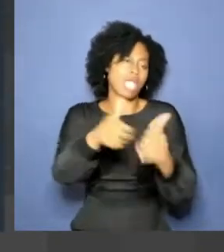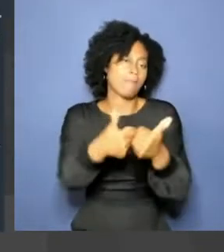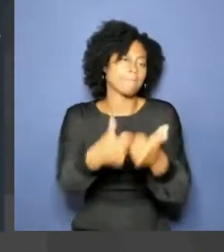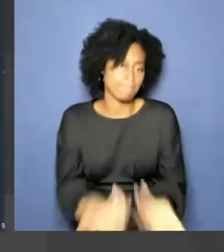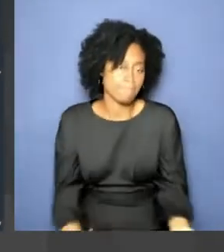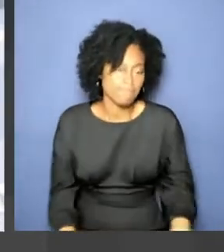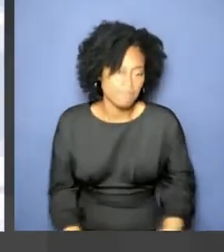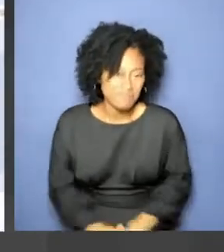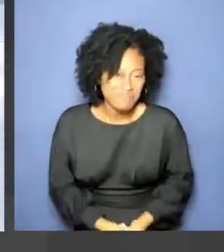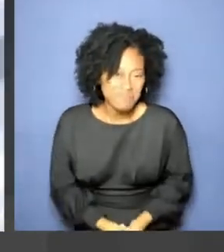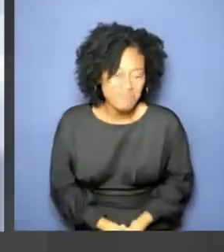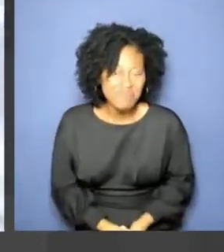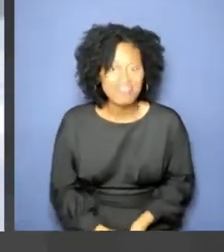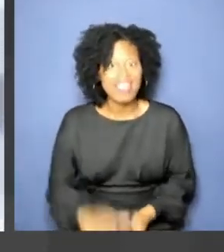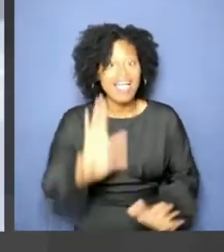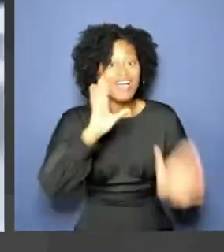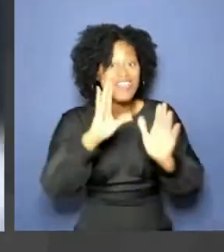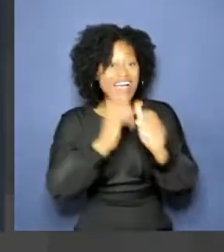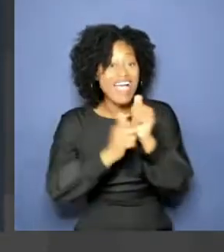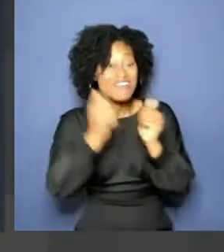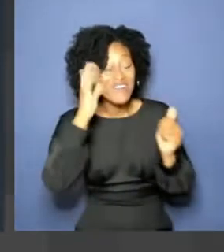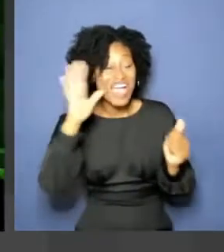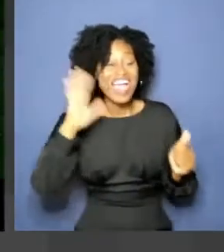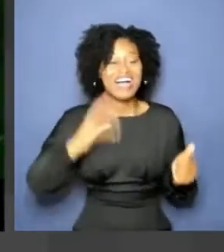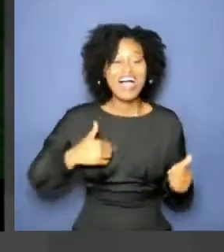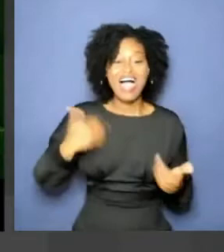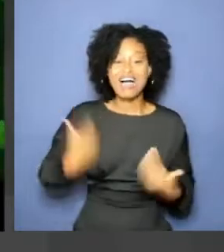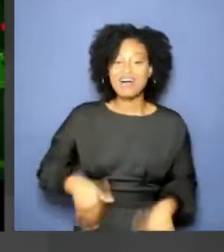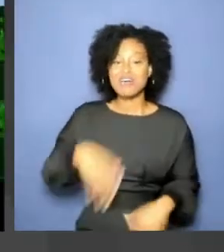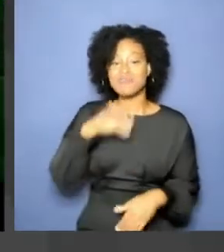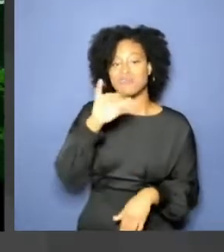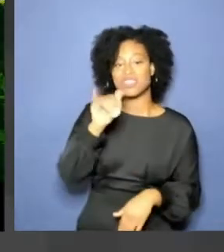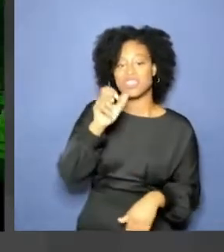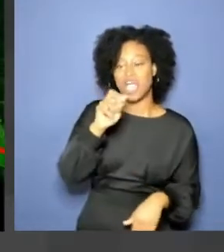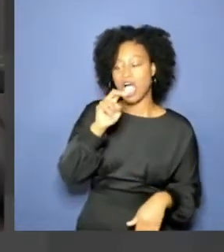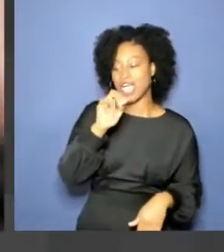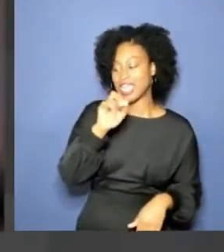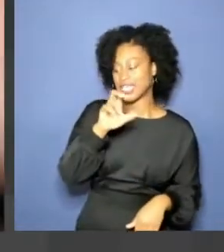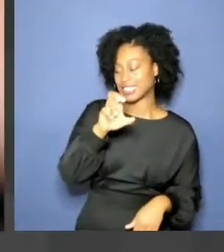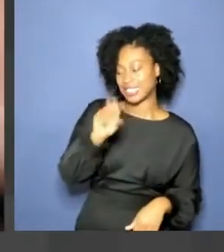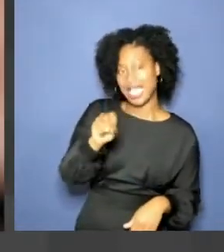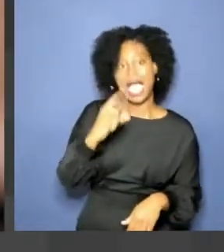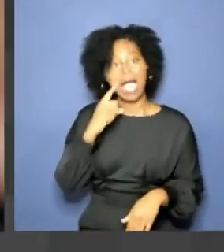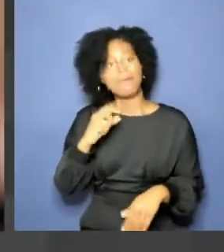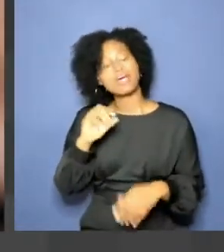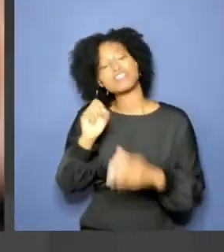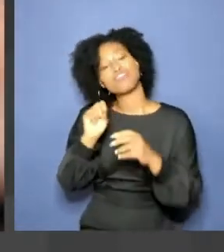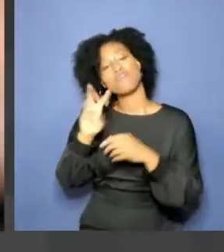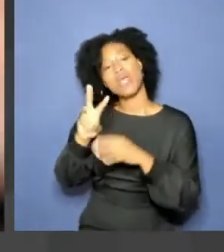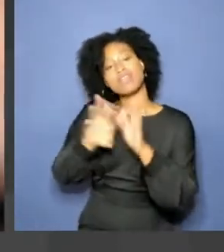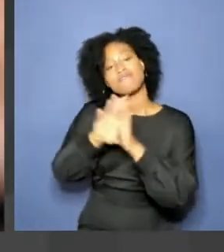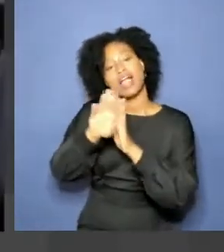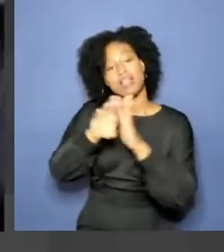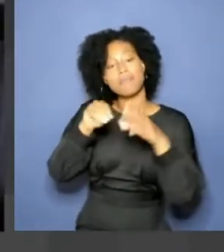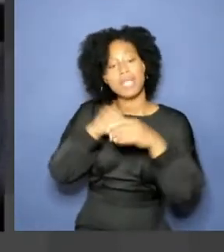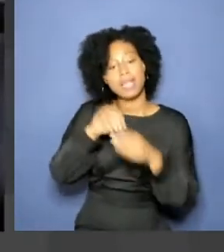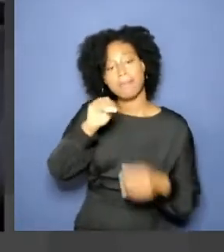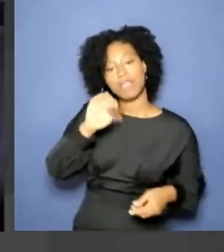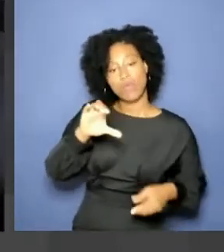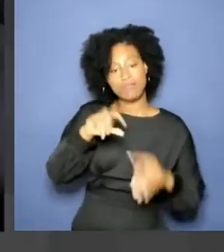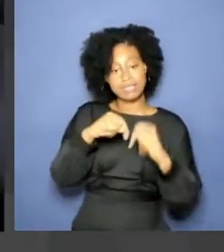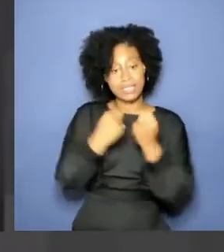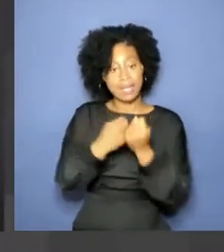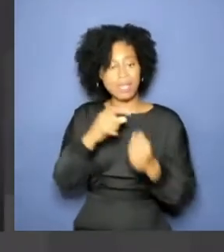Hello everyone, my name is Yanis. I'm a software developer and Minecraft content creator. In 2017 I started to create my own 3D